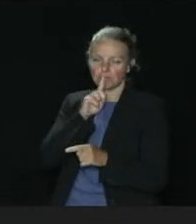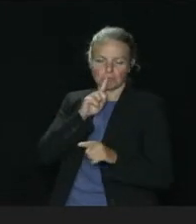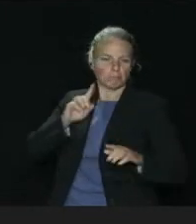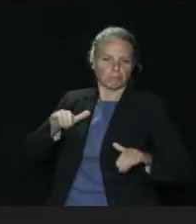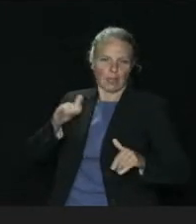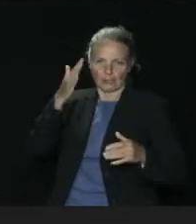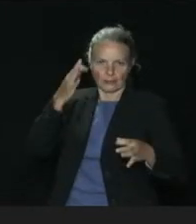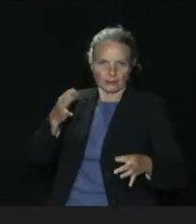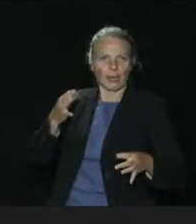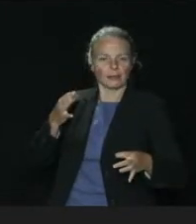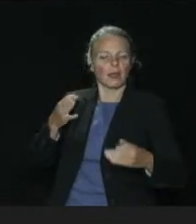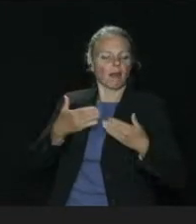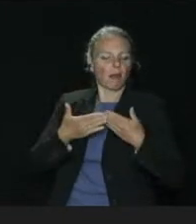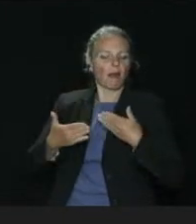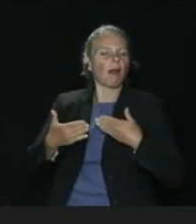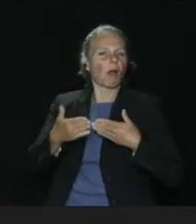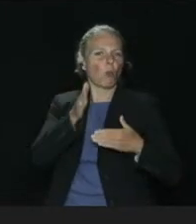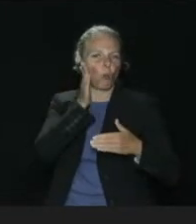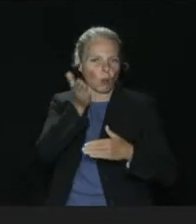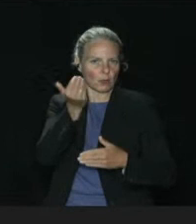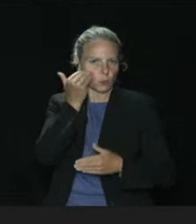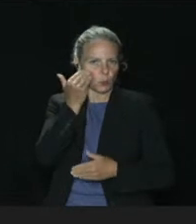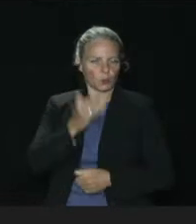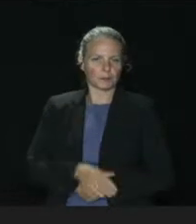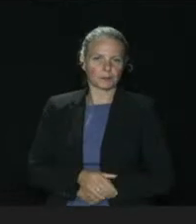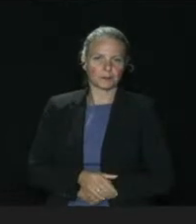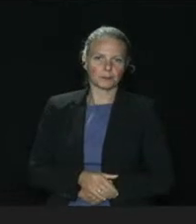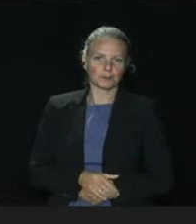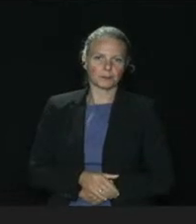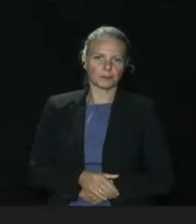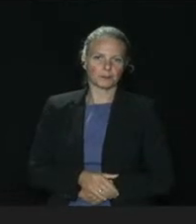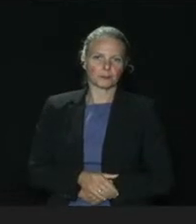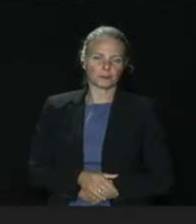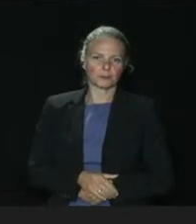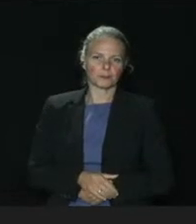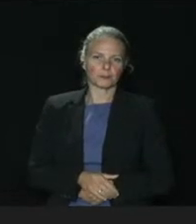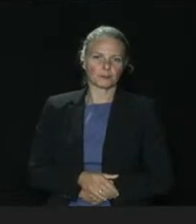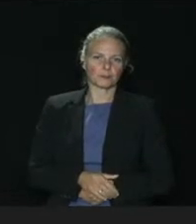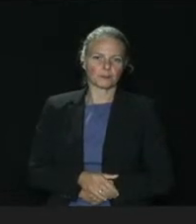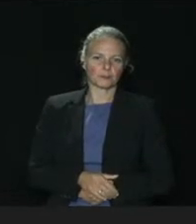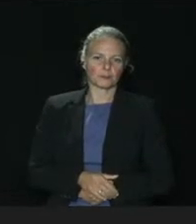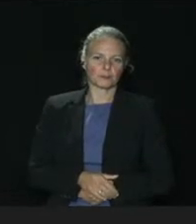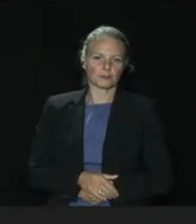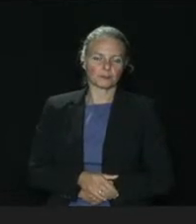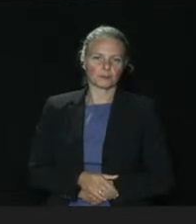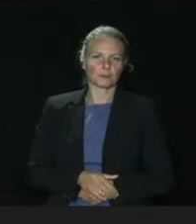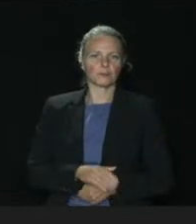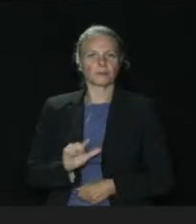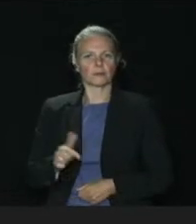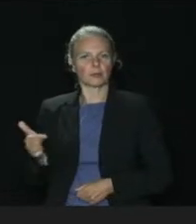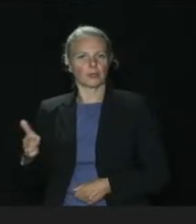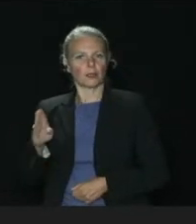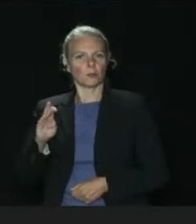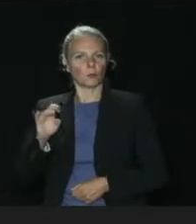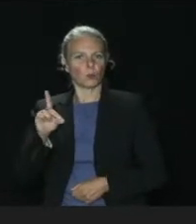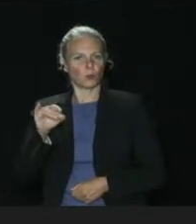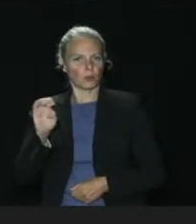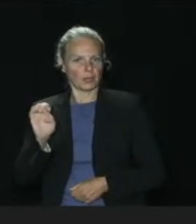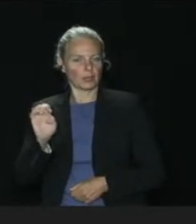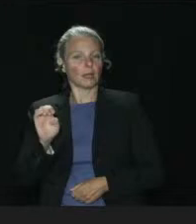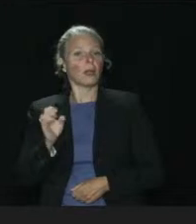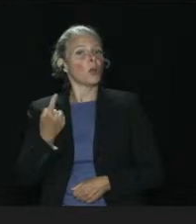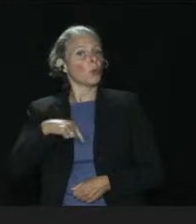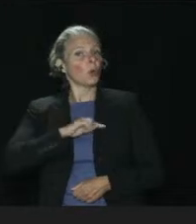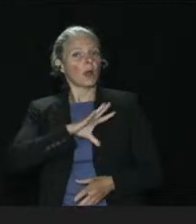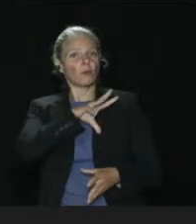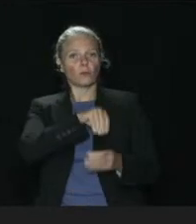Thank you. On a fait les rencontres bilatérales la semaine passée avec. We had bilateral meetings with all